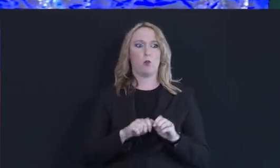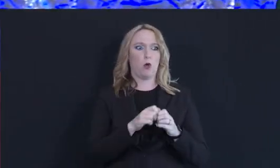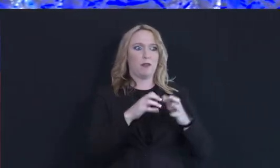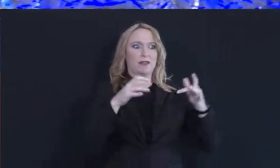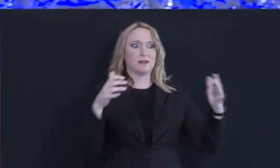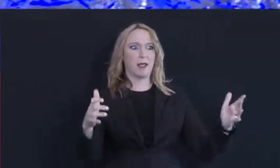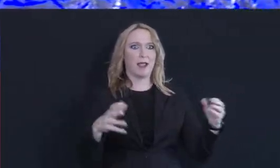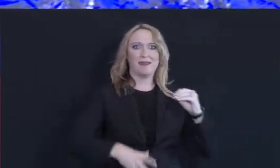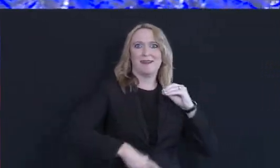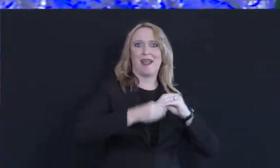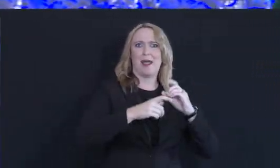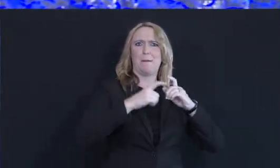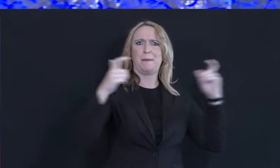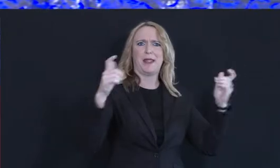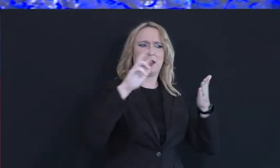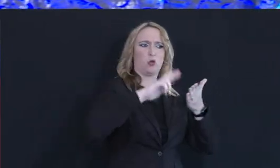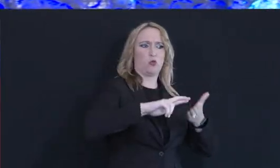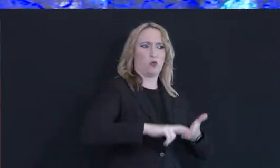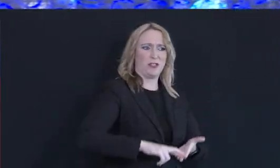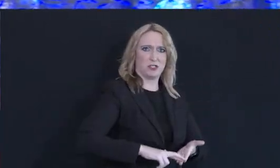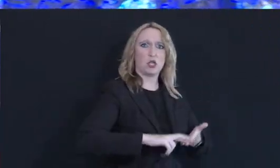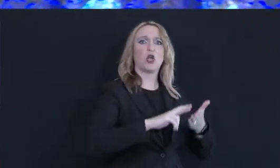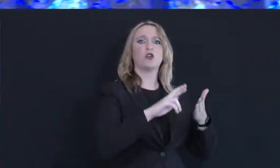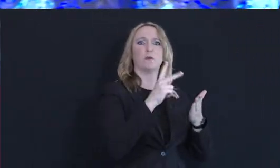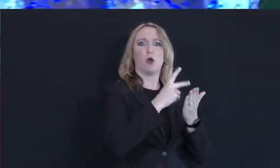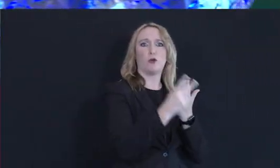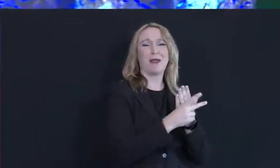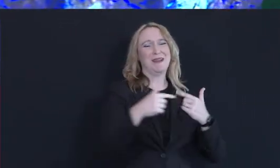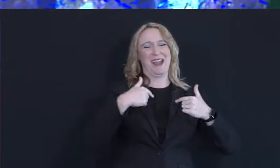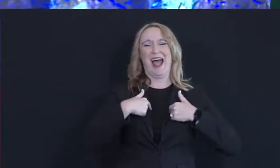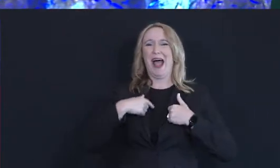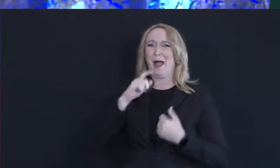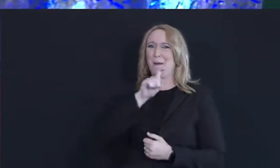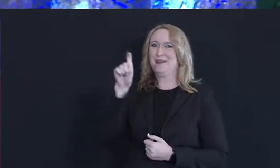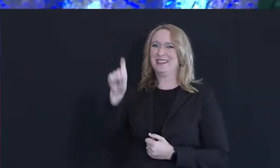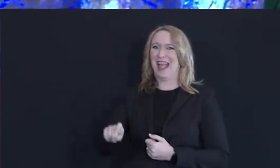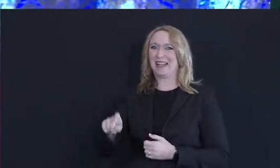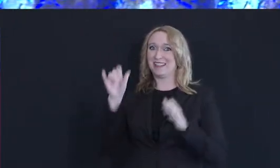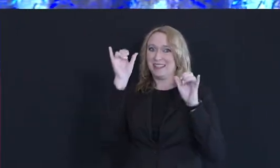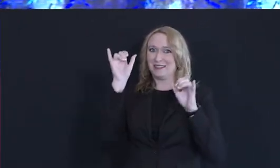research facility even this Longhorn can give you a whoop on that announcement